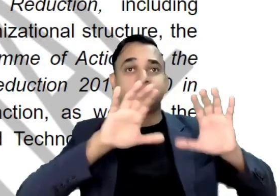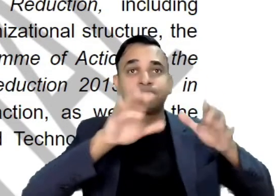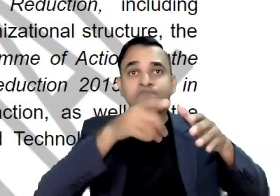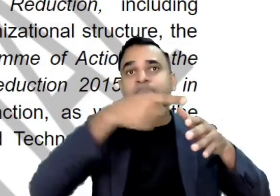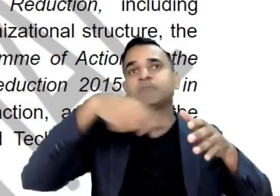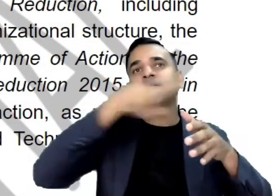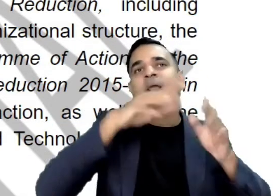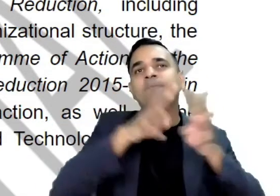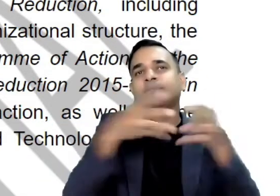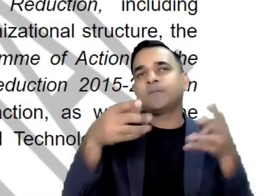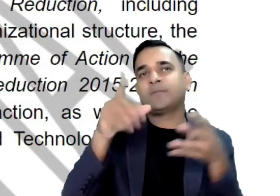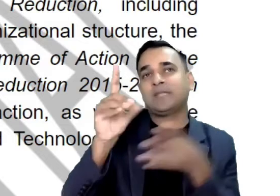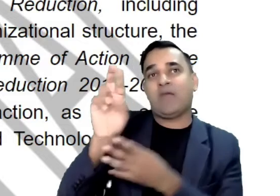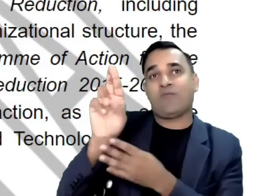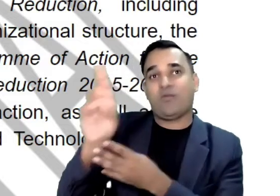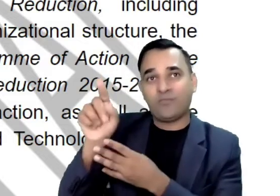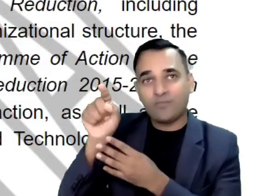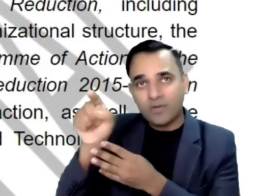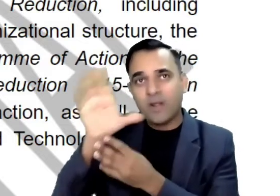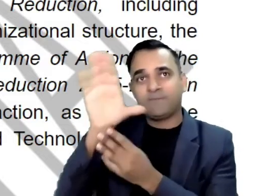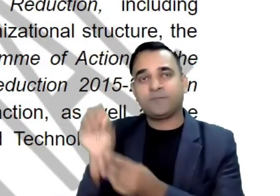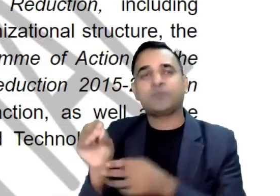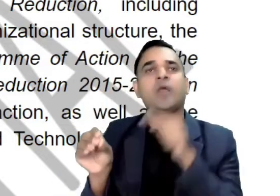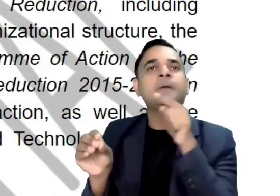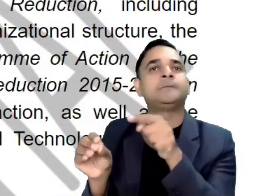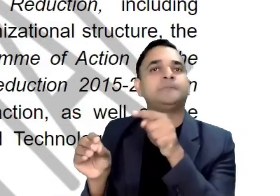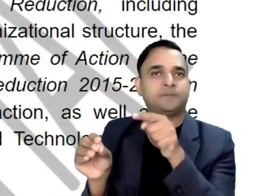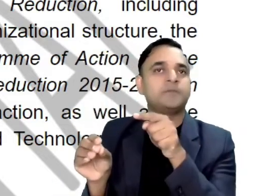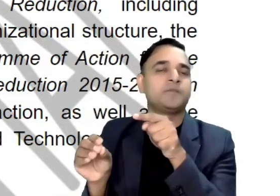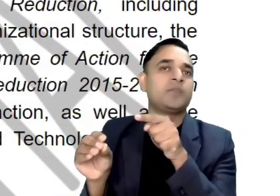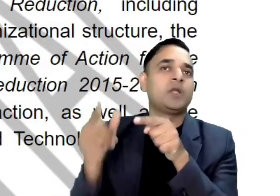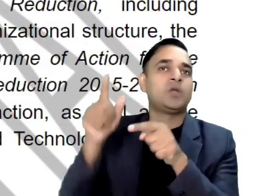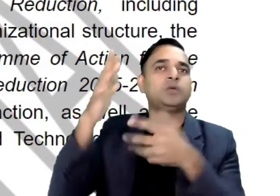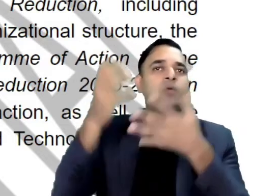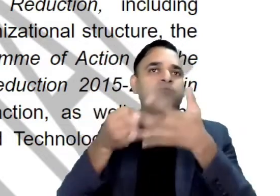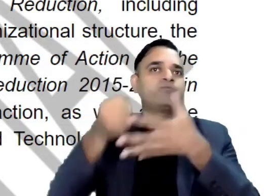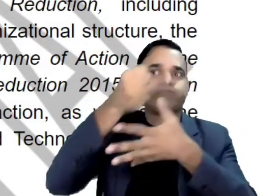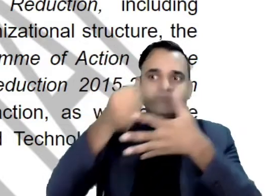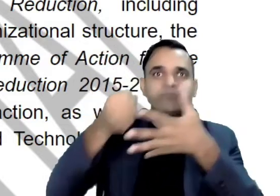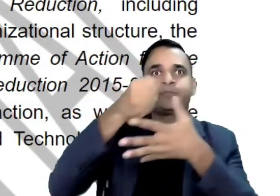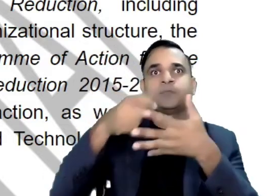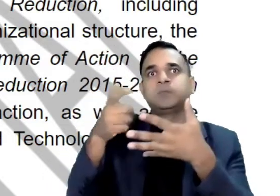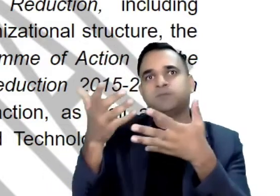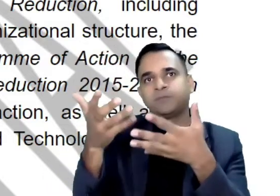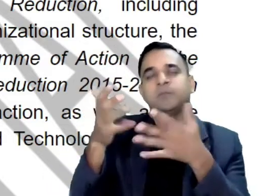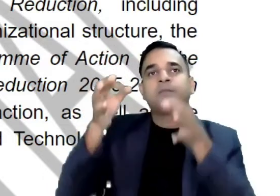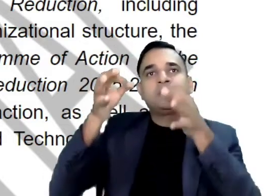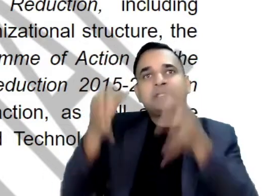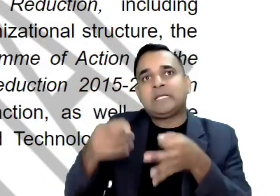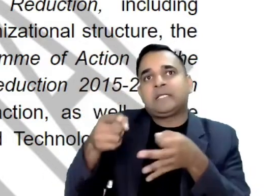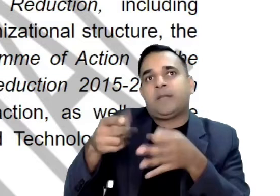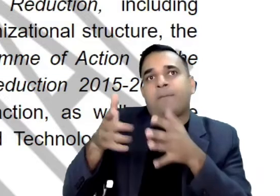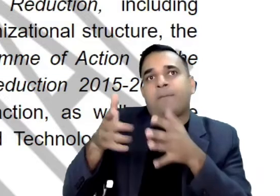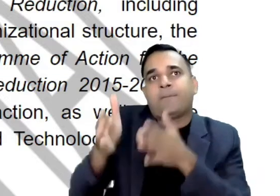2015 to 2030 and the Africa Regional Strategy for Disaster Risk Reduction and the Africa Common Position to the 2019 Global